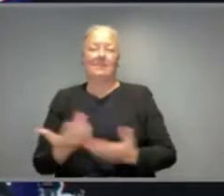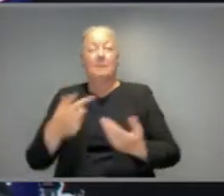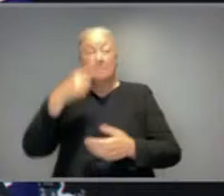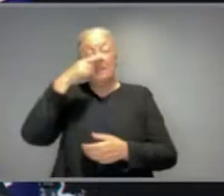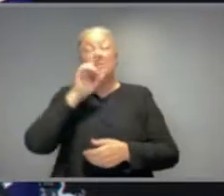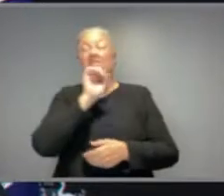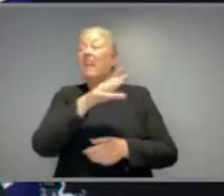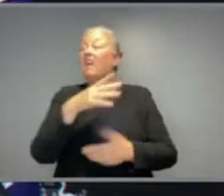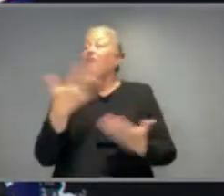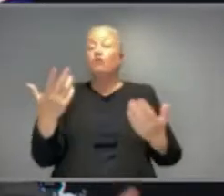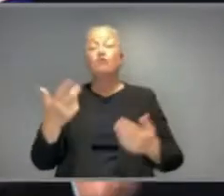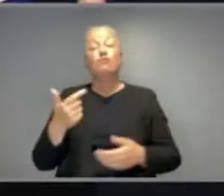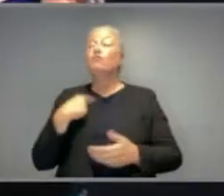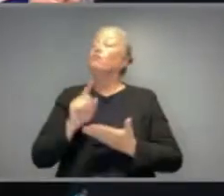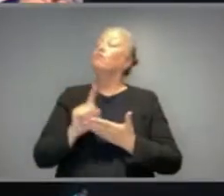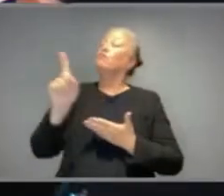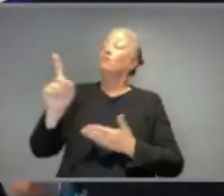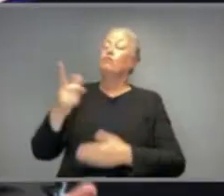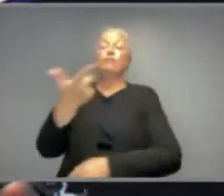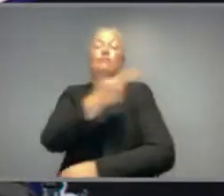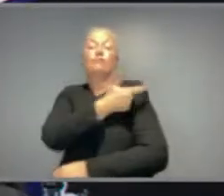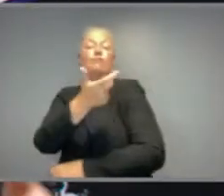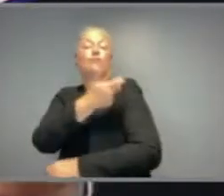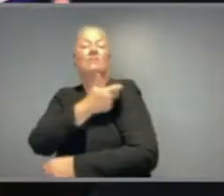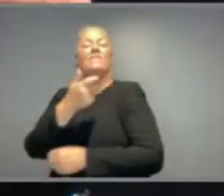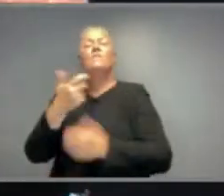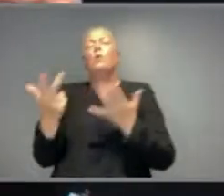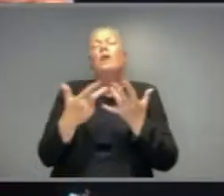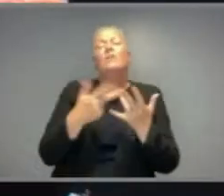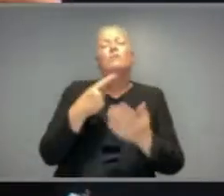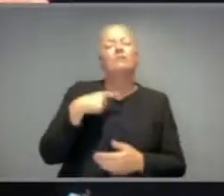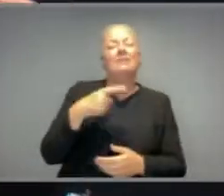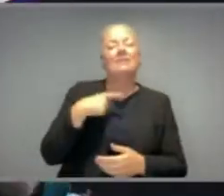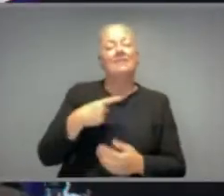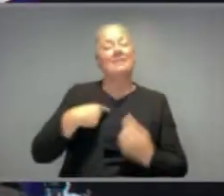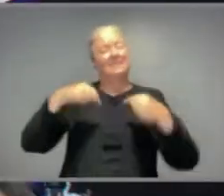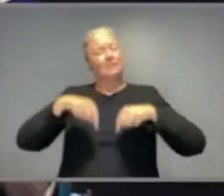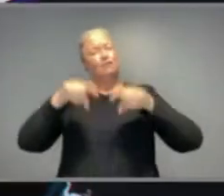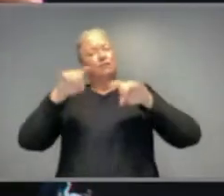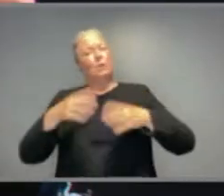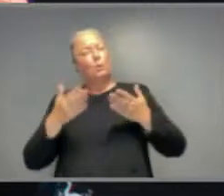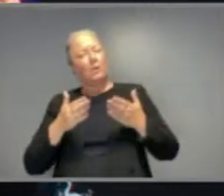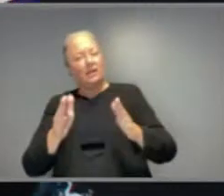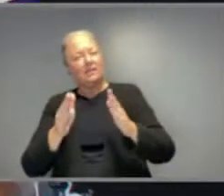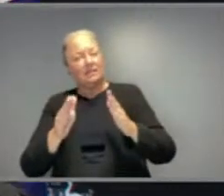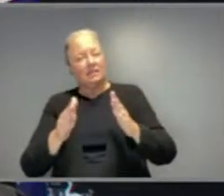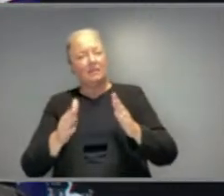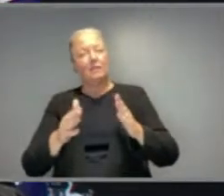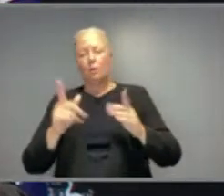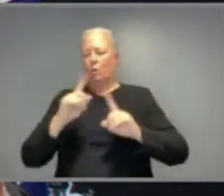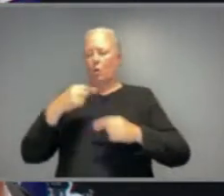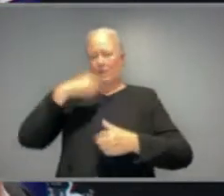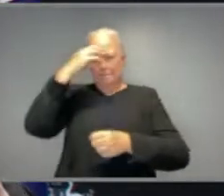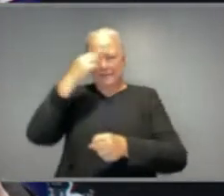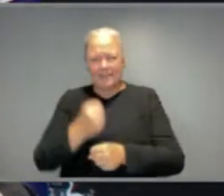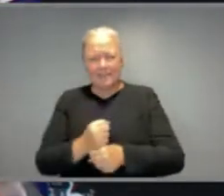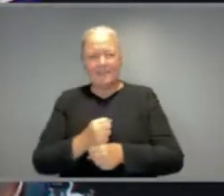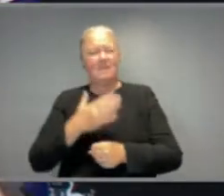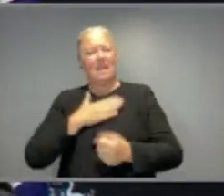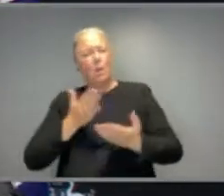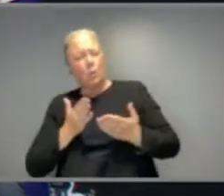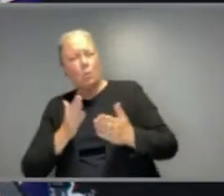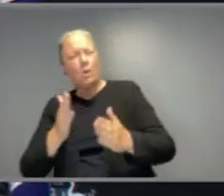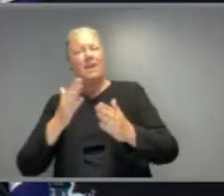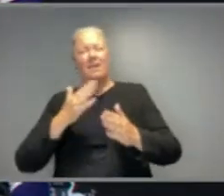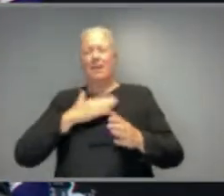need to be careful to ensure that we follow an Australian way here, consistent with our values and our approach, because